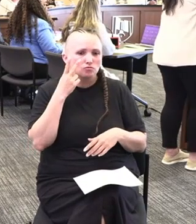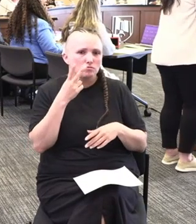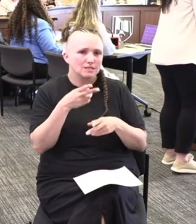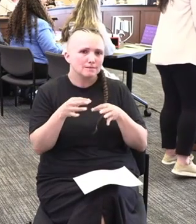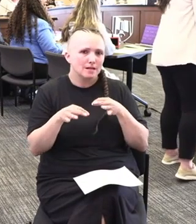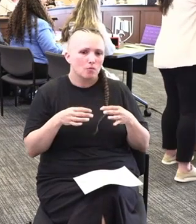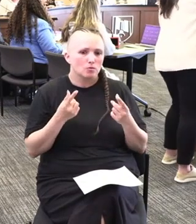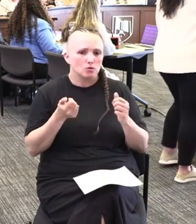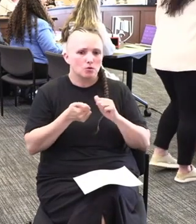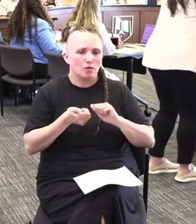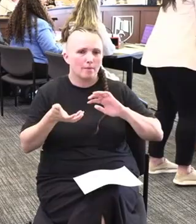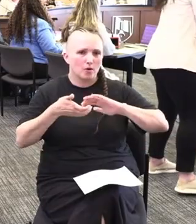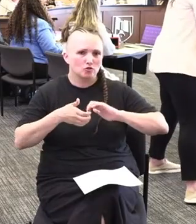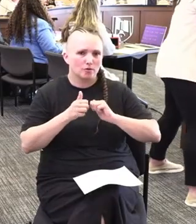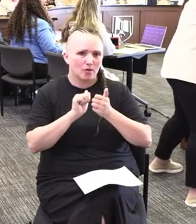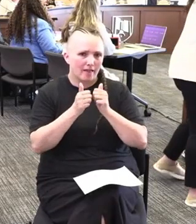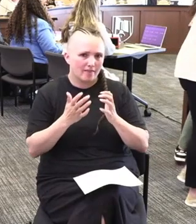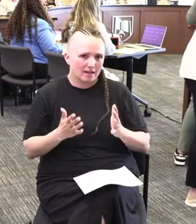with athletics.